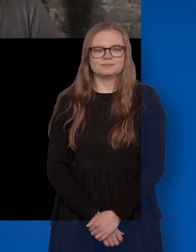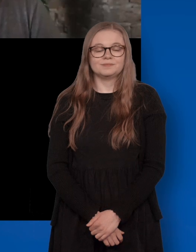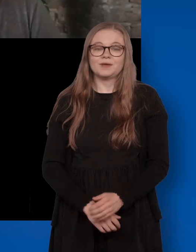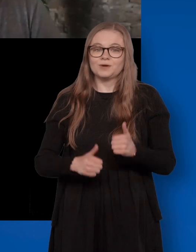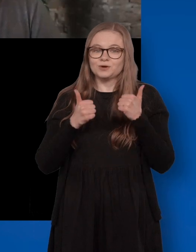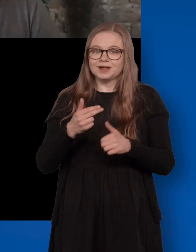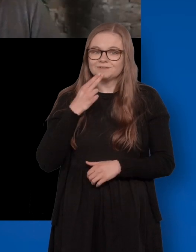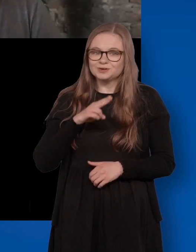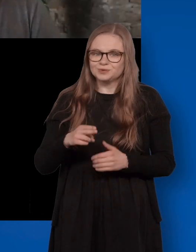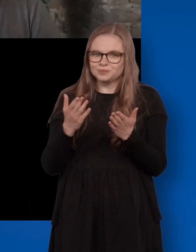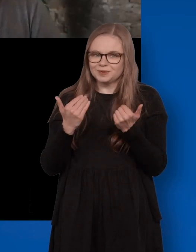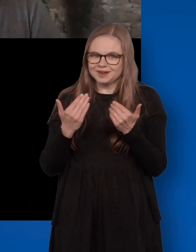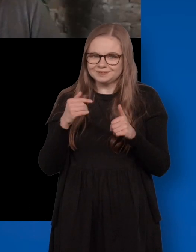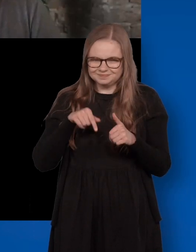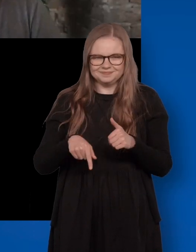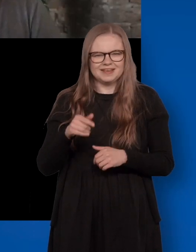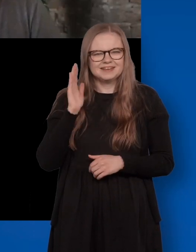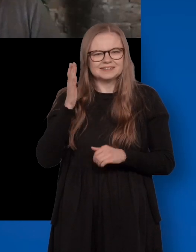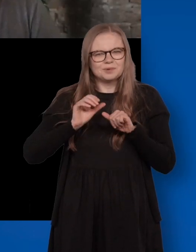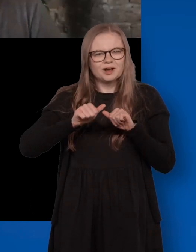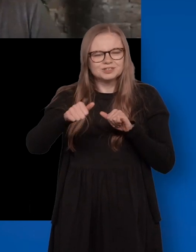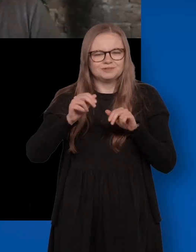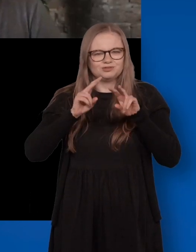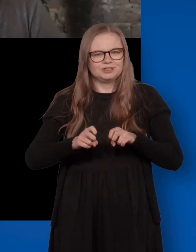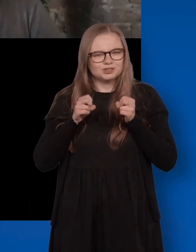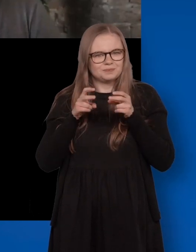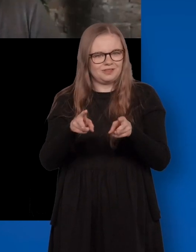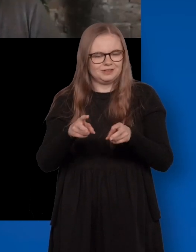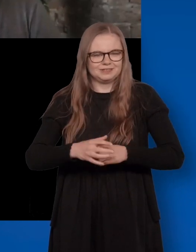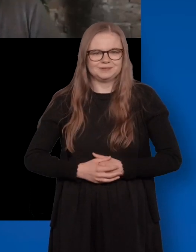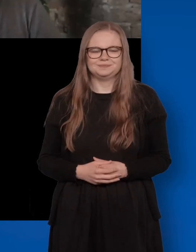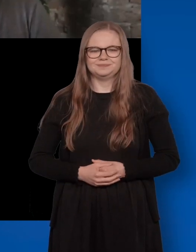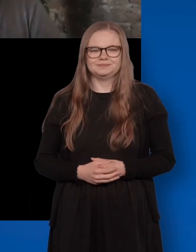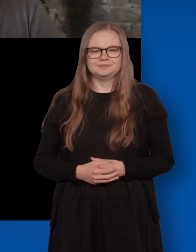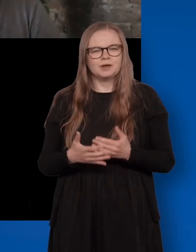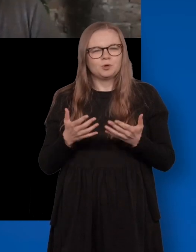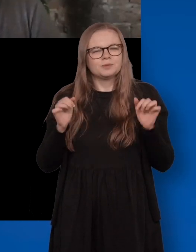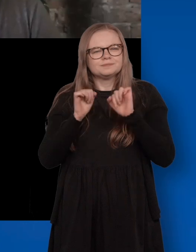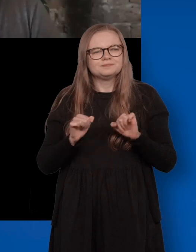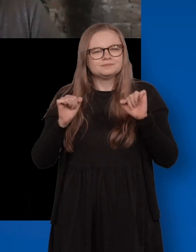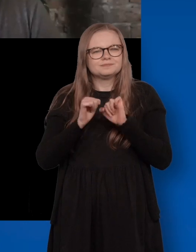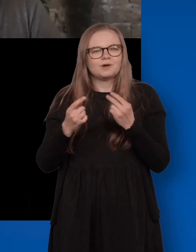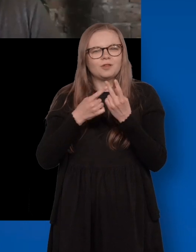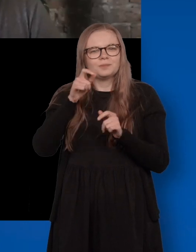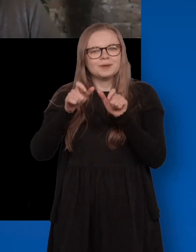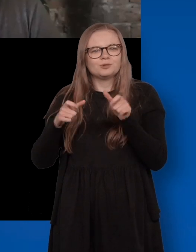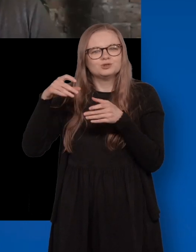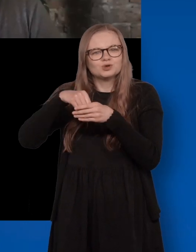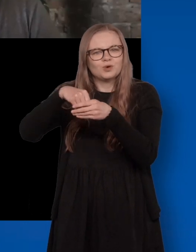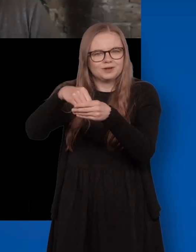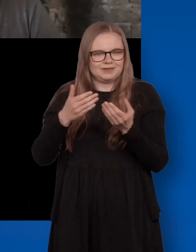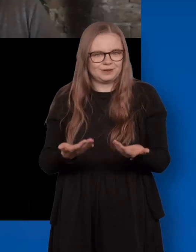Good afternoon, everybody. Welcome to the seminar series on research methods. We're just going to pause a little bit as people are trickling